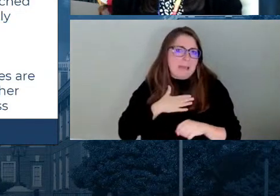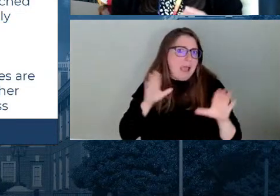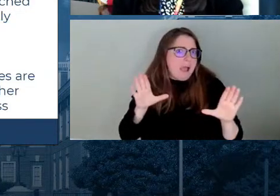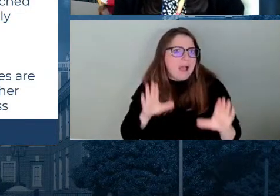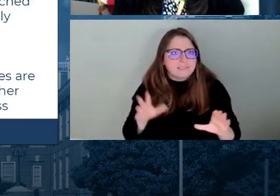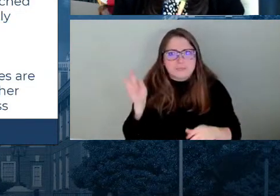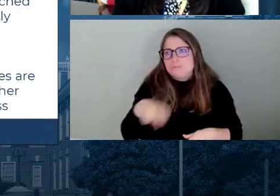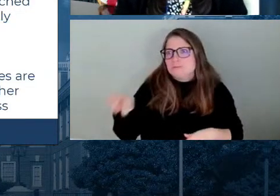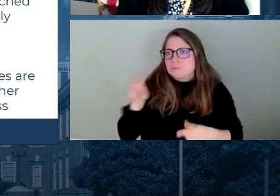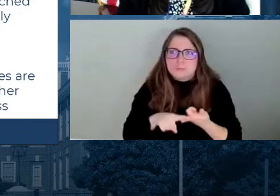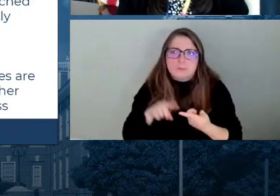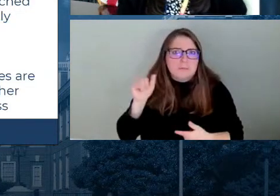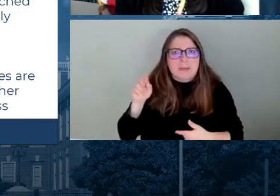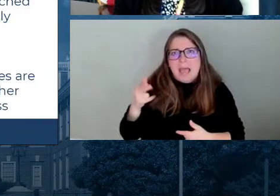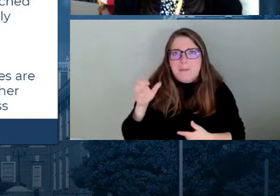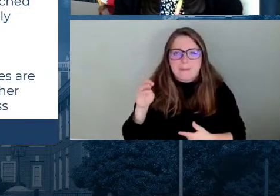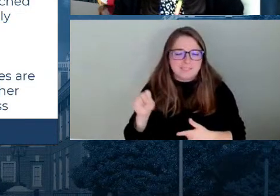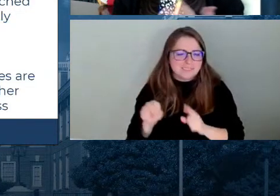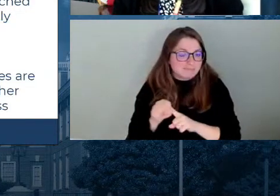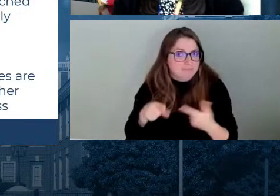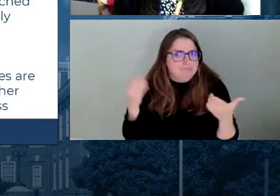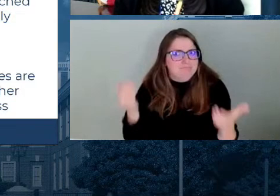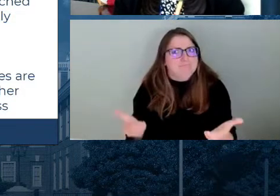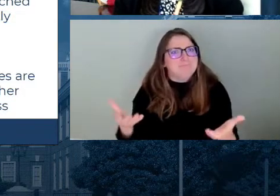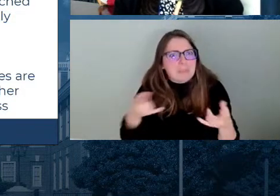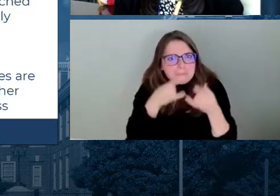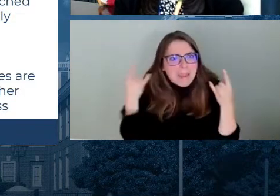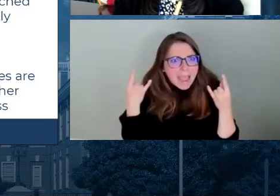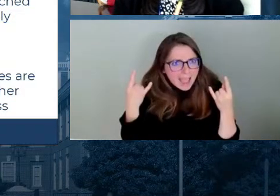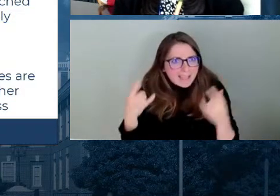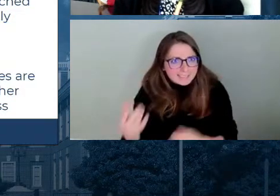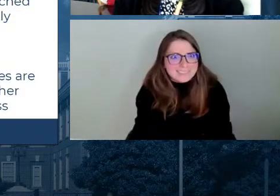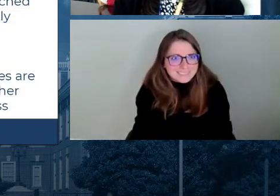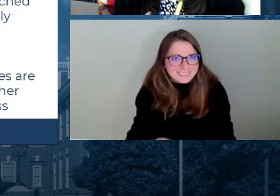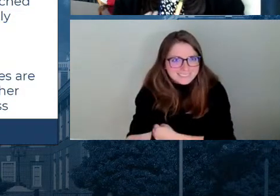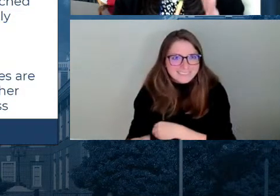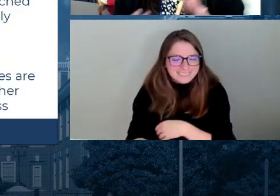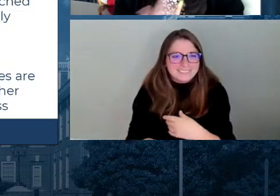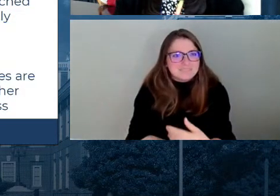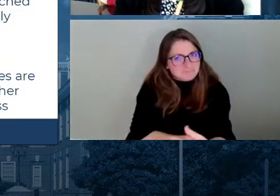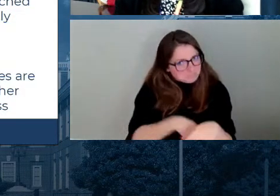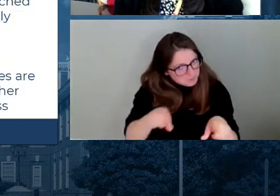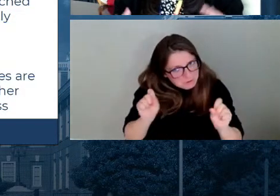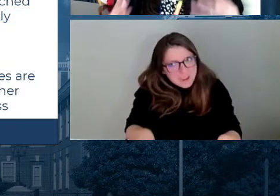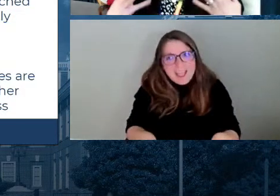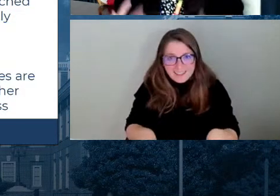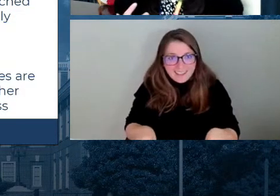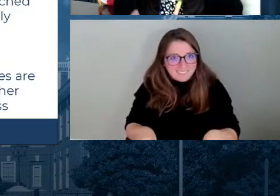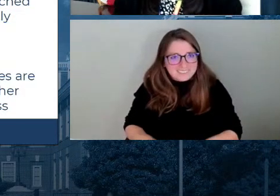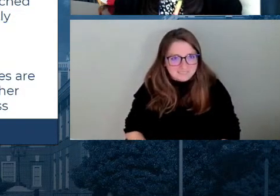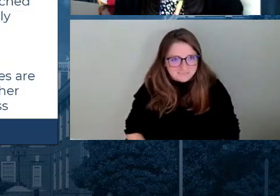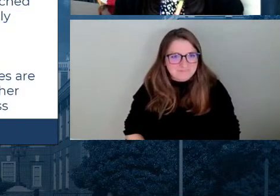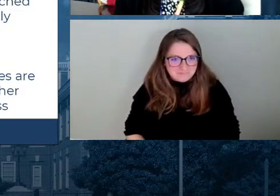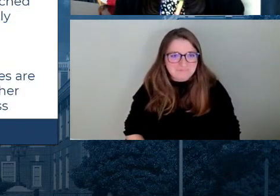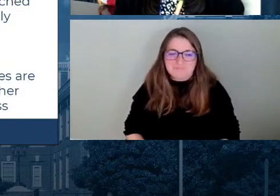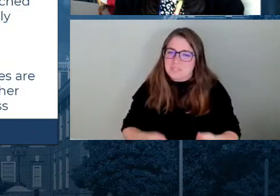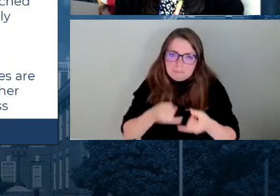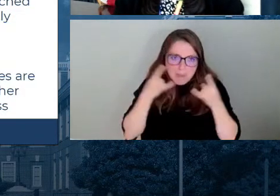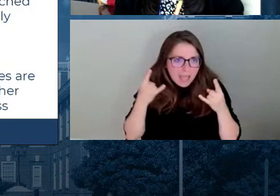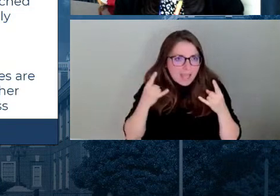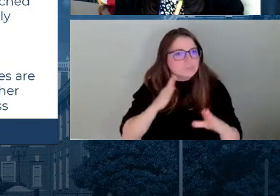Bahamas, wear a mask so that you don't potentially, you really get vaccinated, wear a mask, make sure that